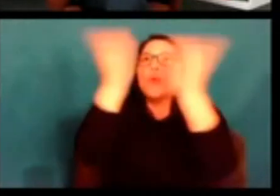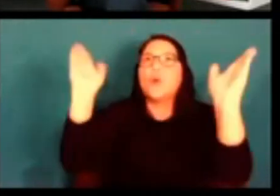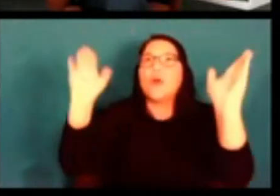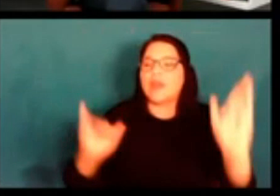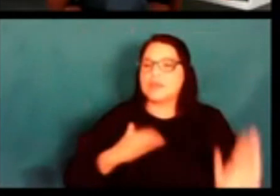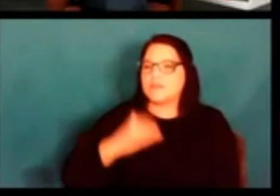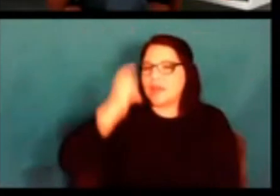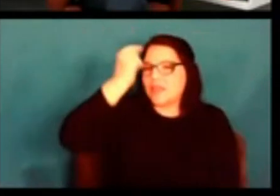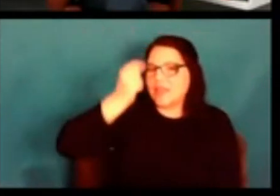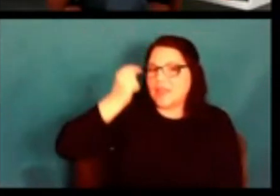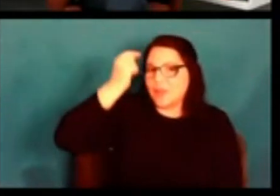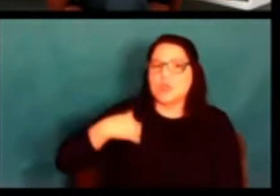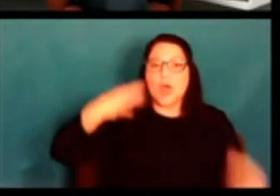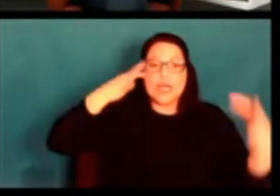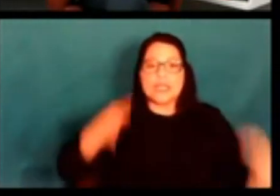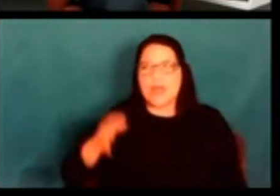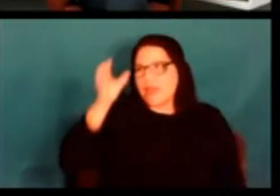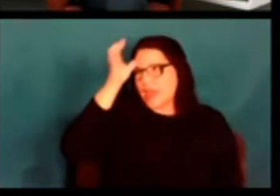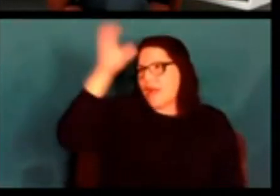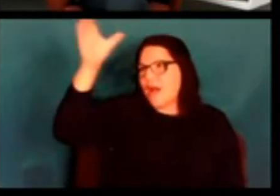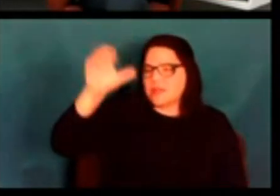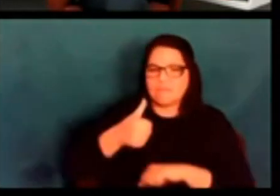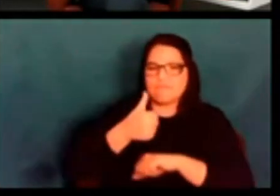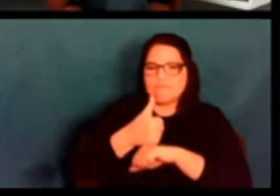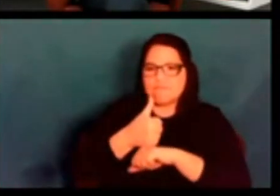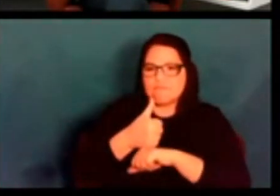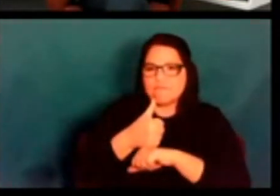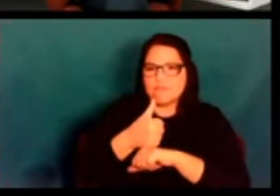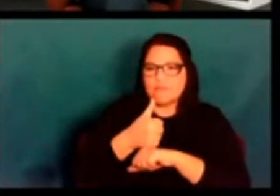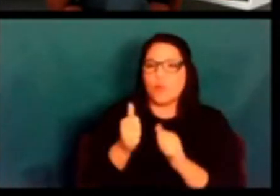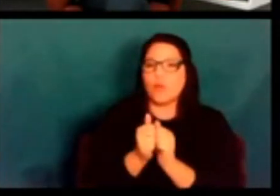theory. So that I made the whole concept with the